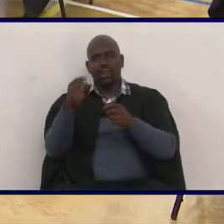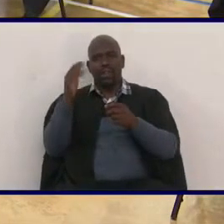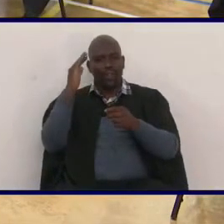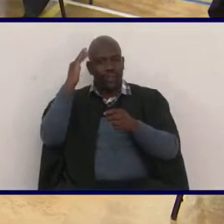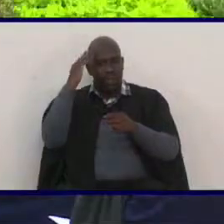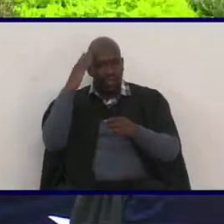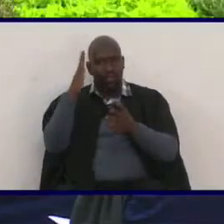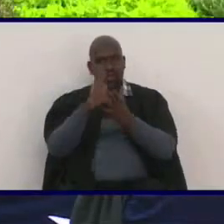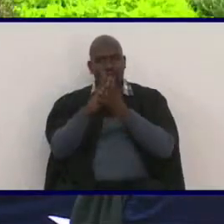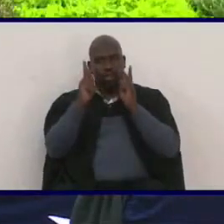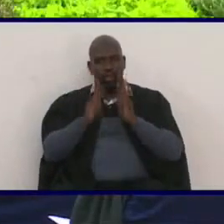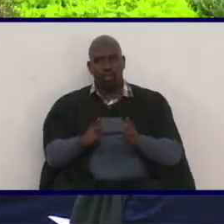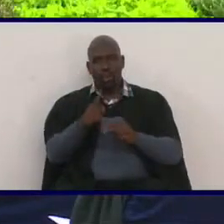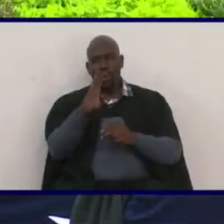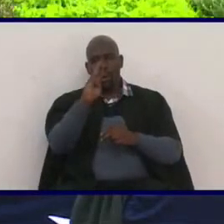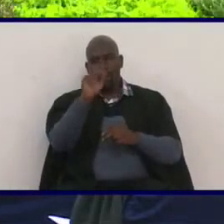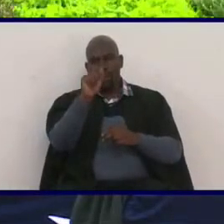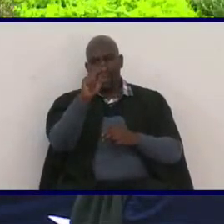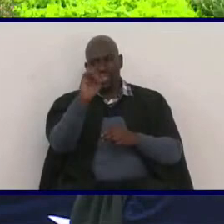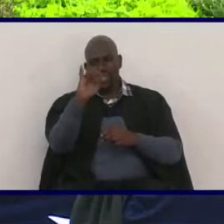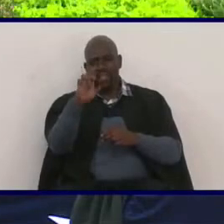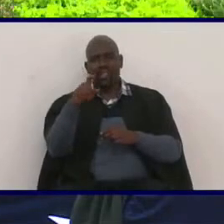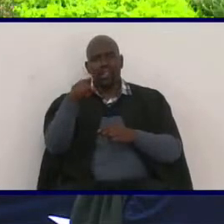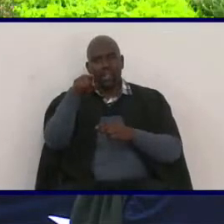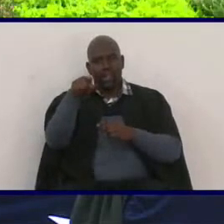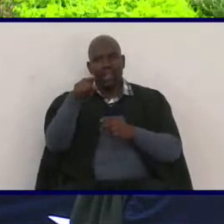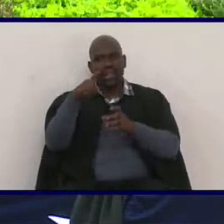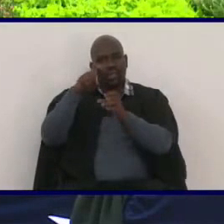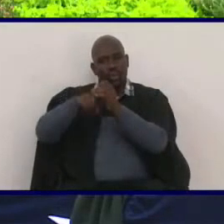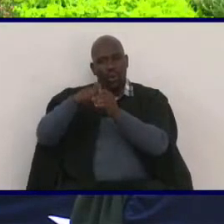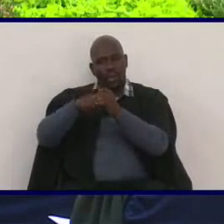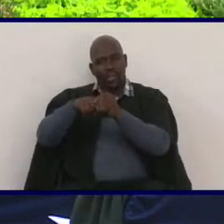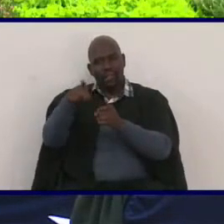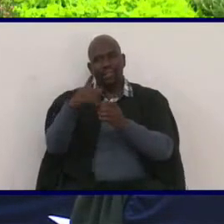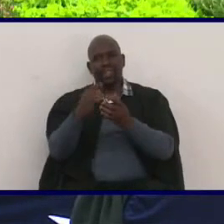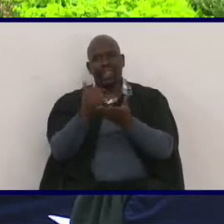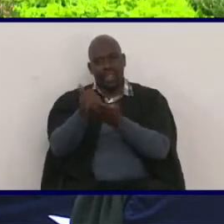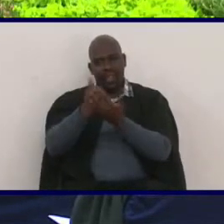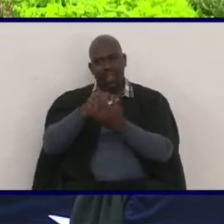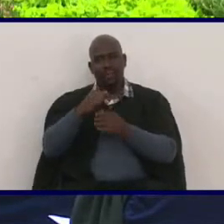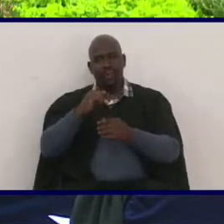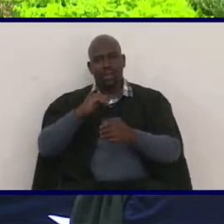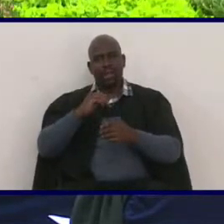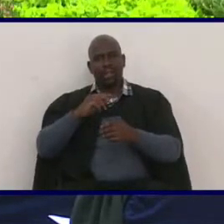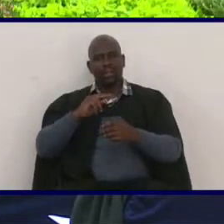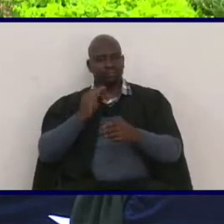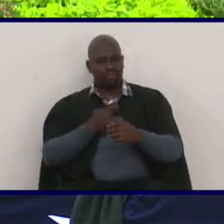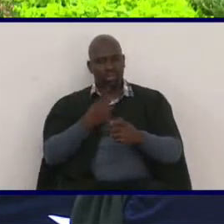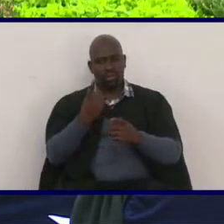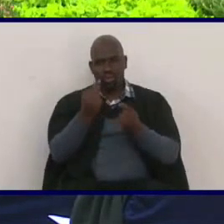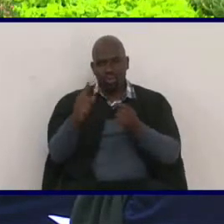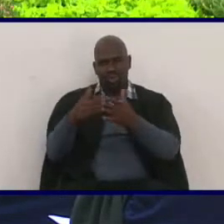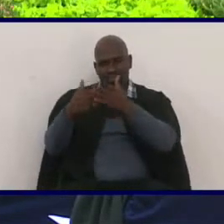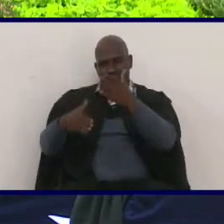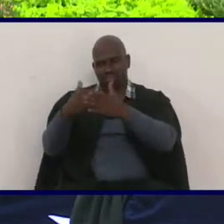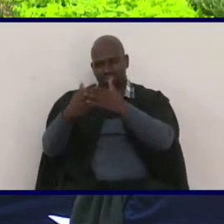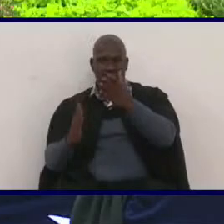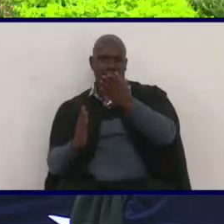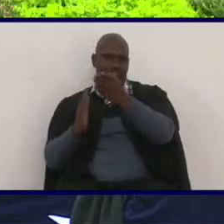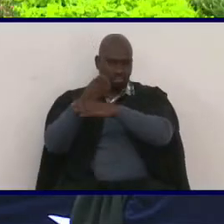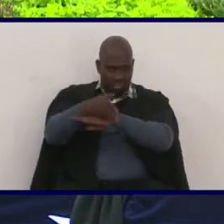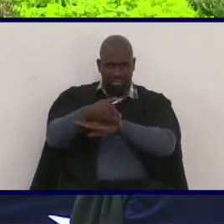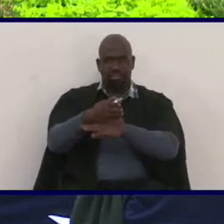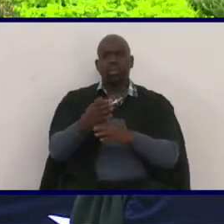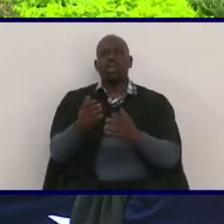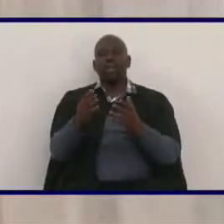to those qualities that help us to overcome obstacles and achieve our goals. In